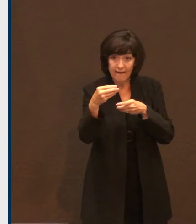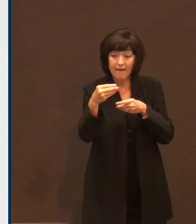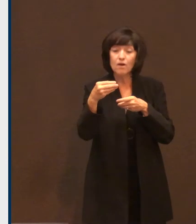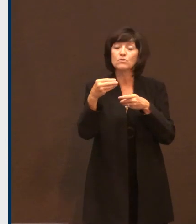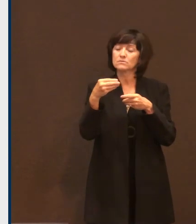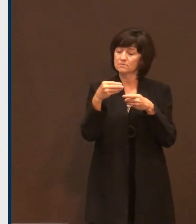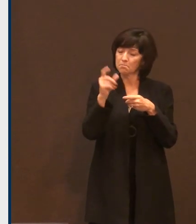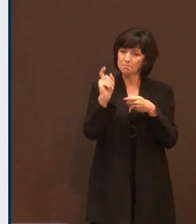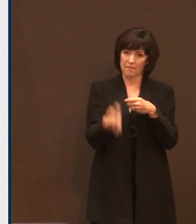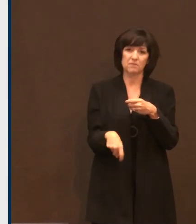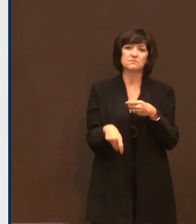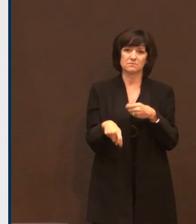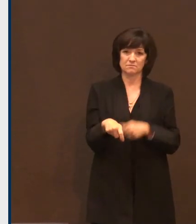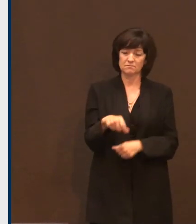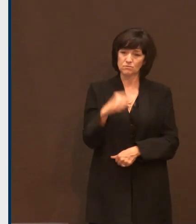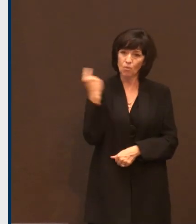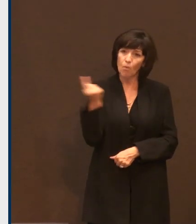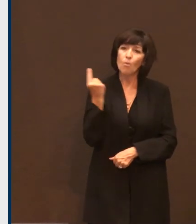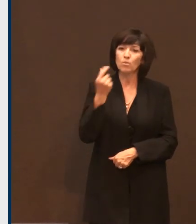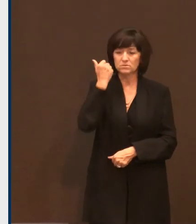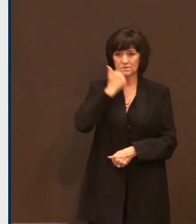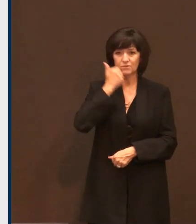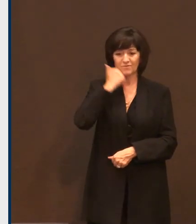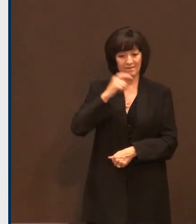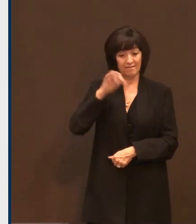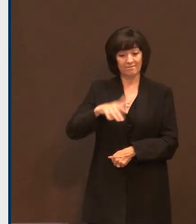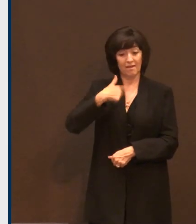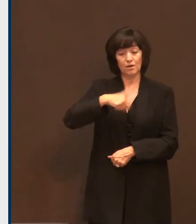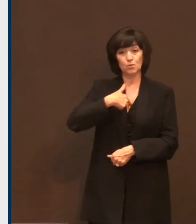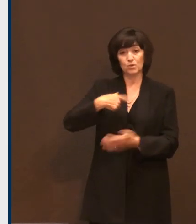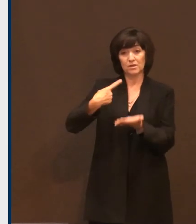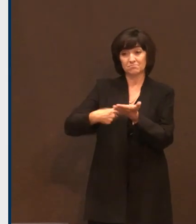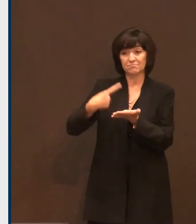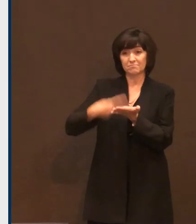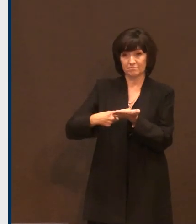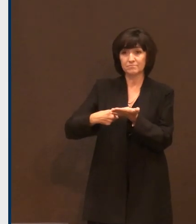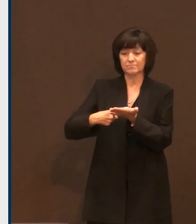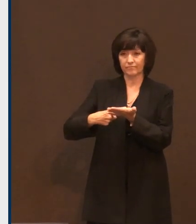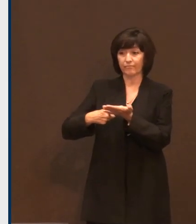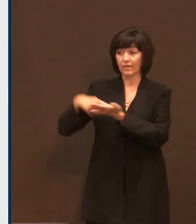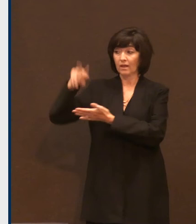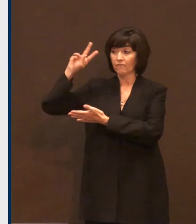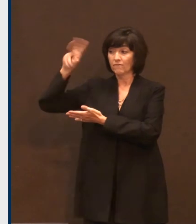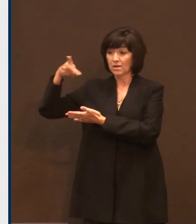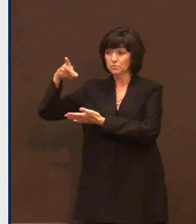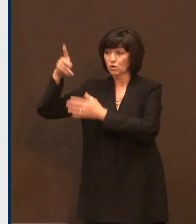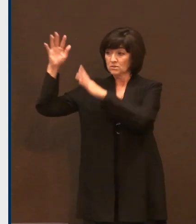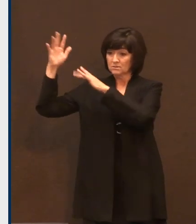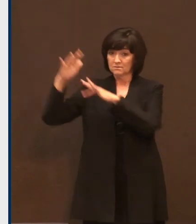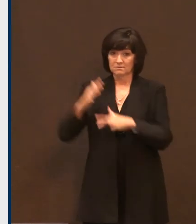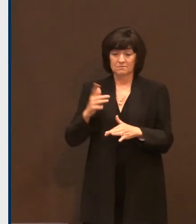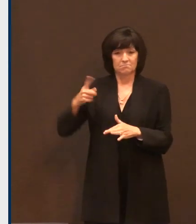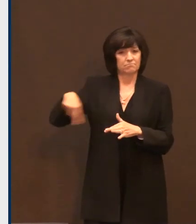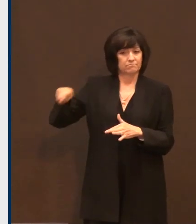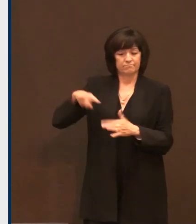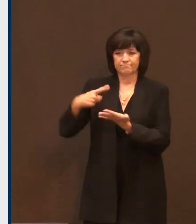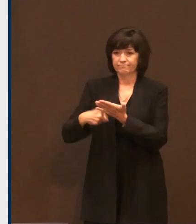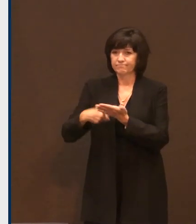conference call yesterday, from the Vice President down, wear face masks, wear face